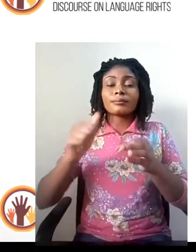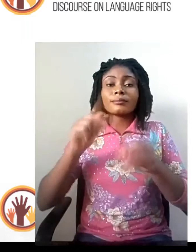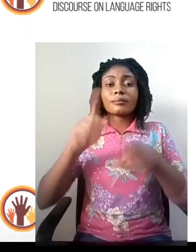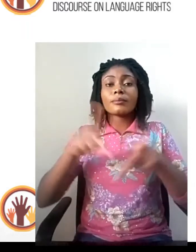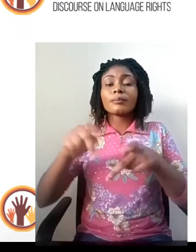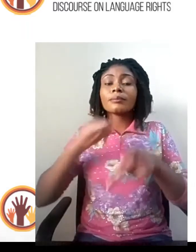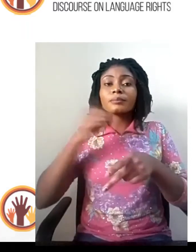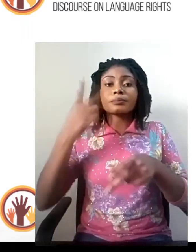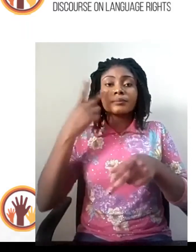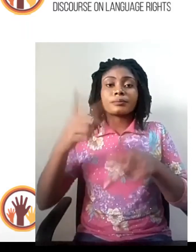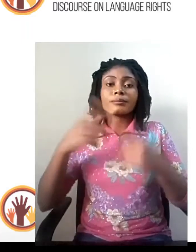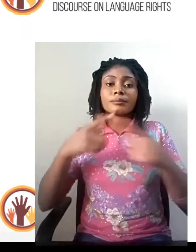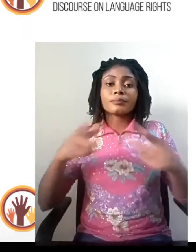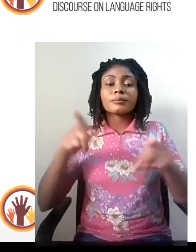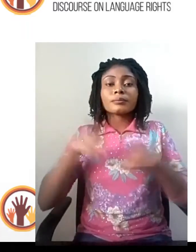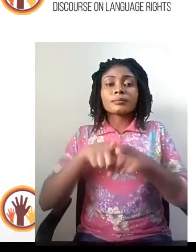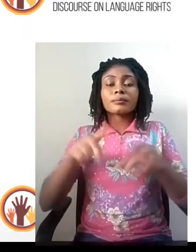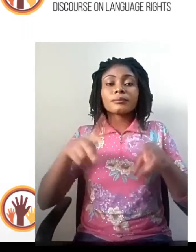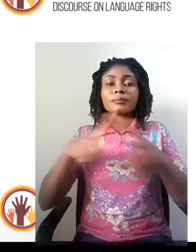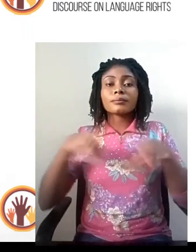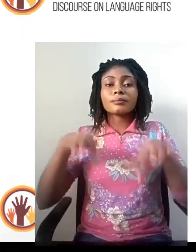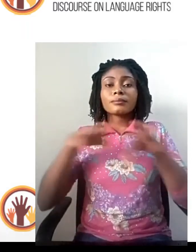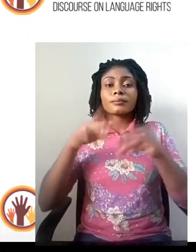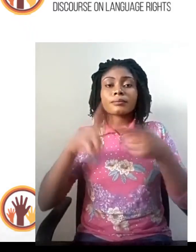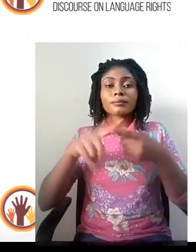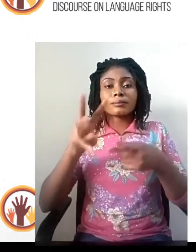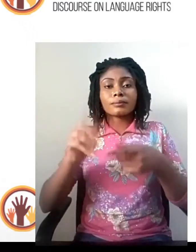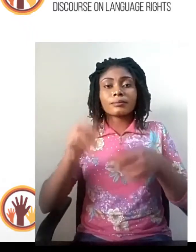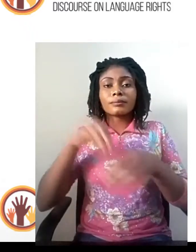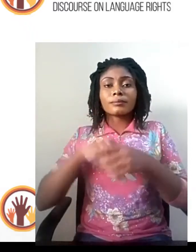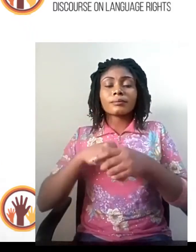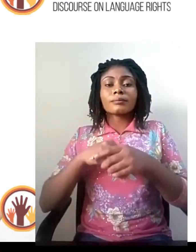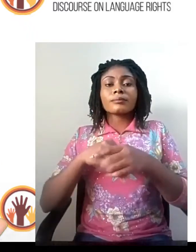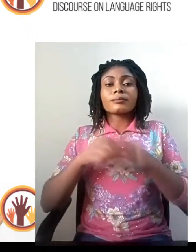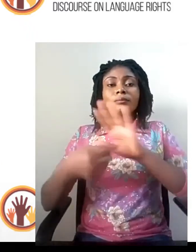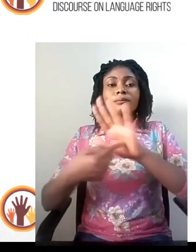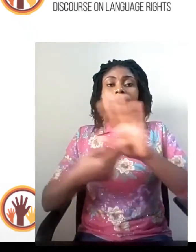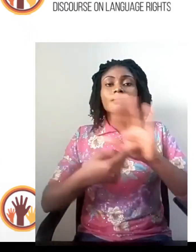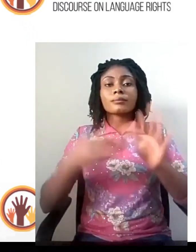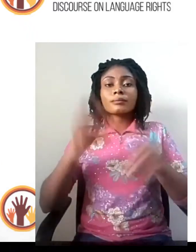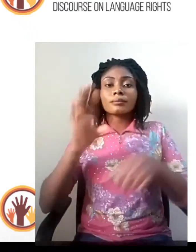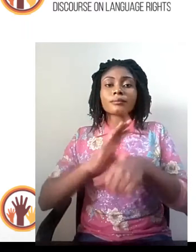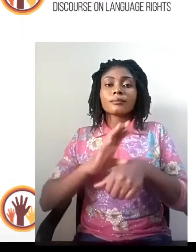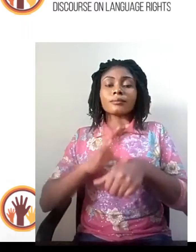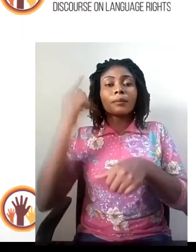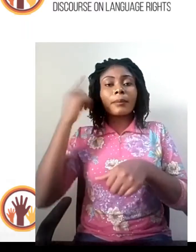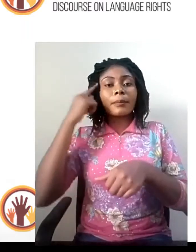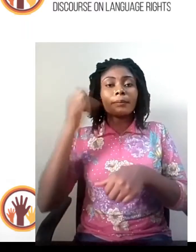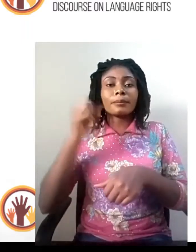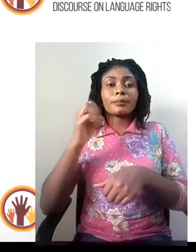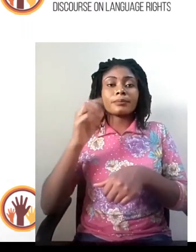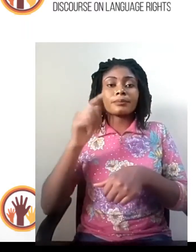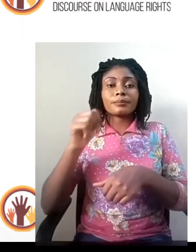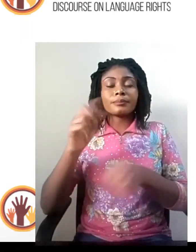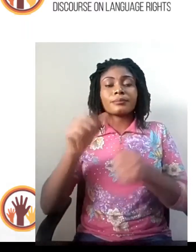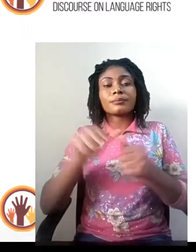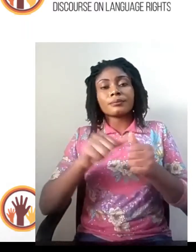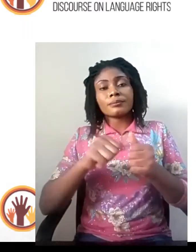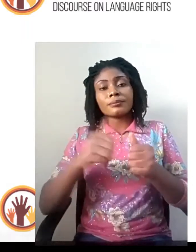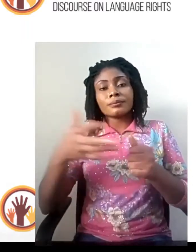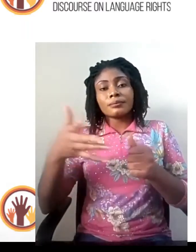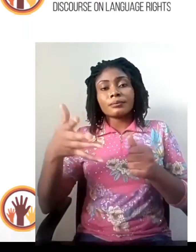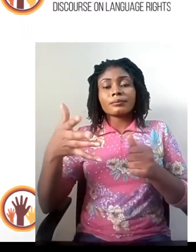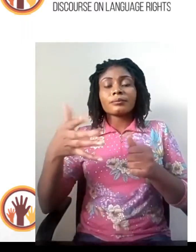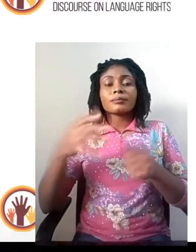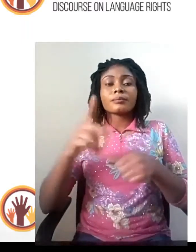as important to them in the expression of their culture, their mindset and everything, and people from outside